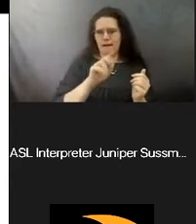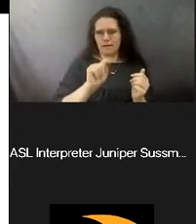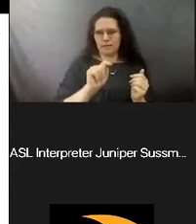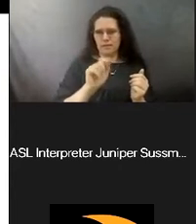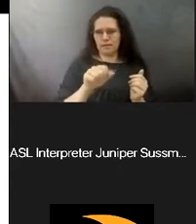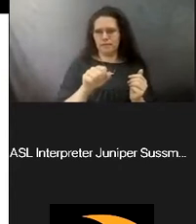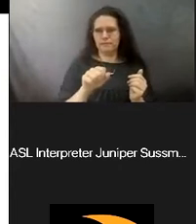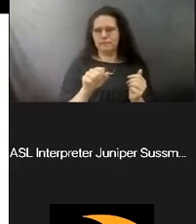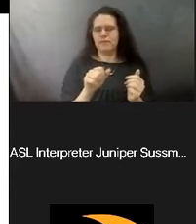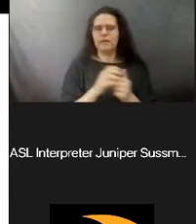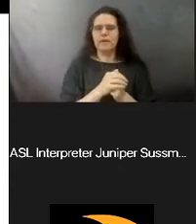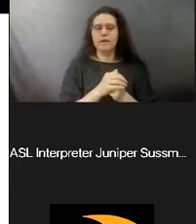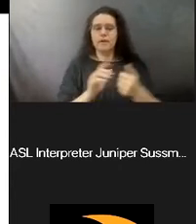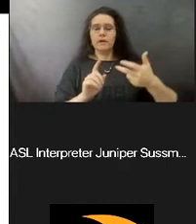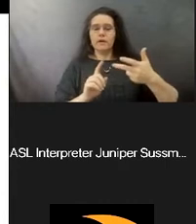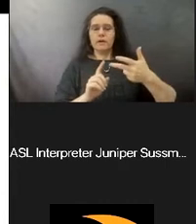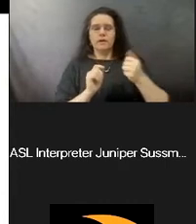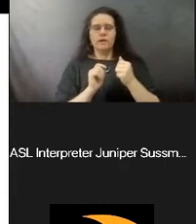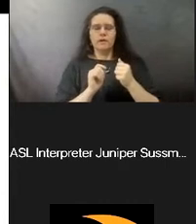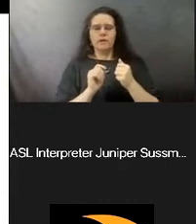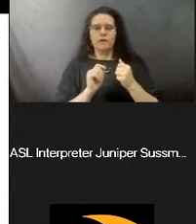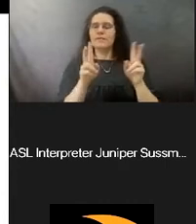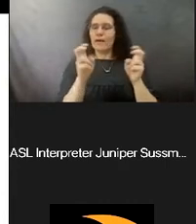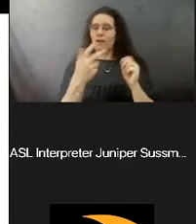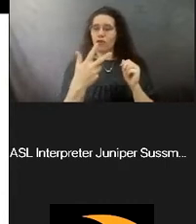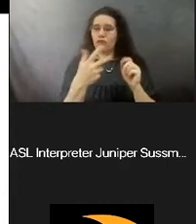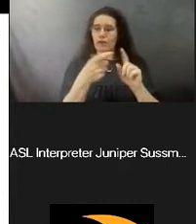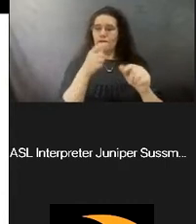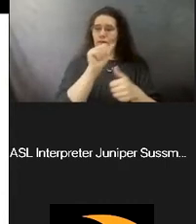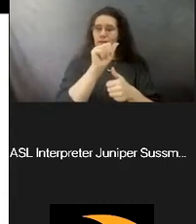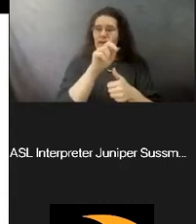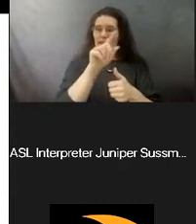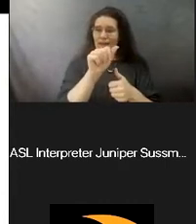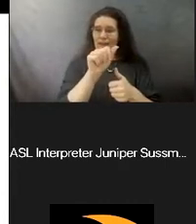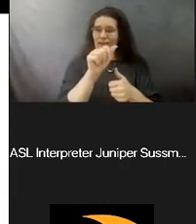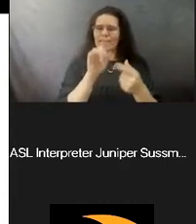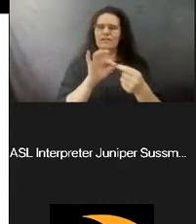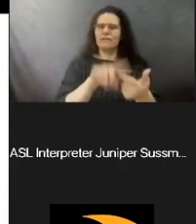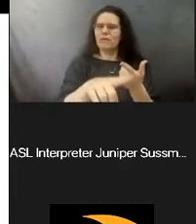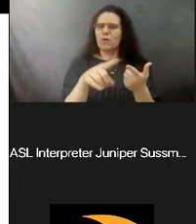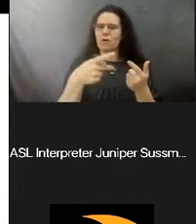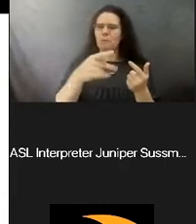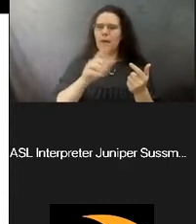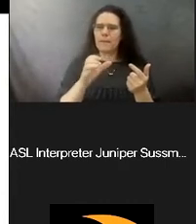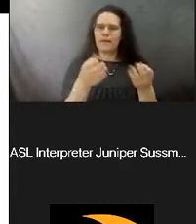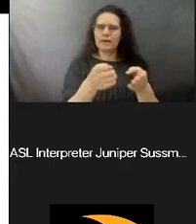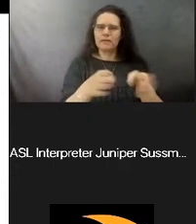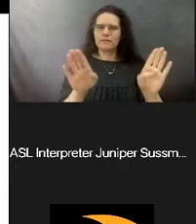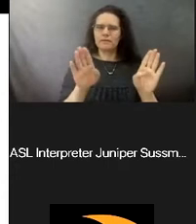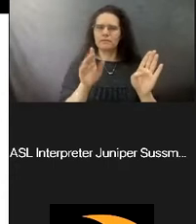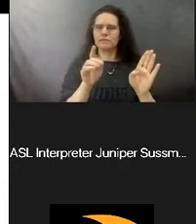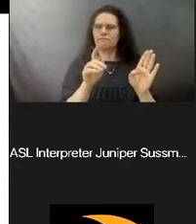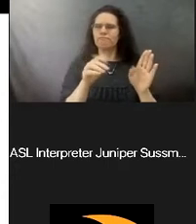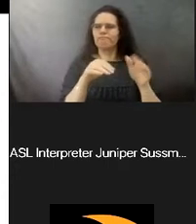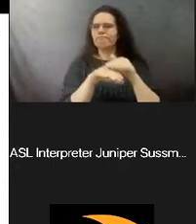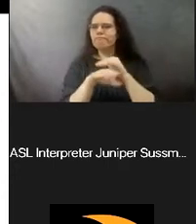Title III of the Americans with Disabilities Act is going to apply to places of public accommodation. And in this area,